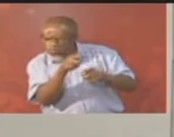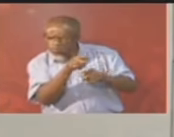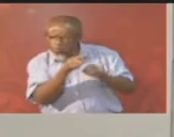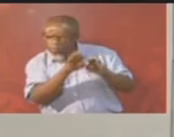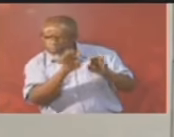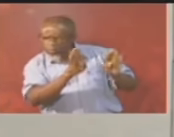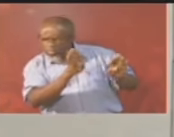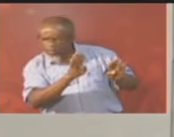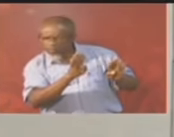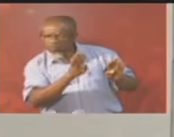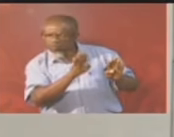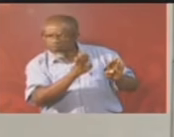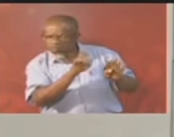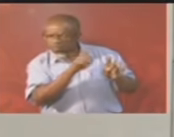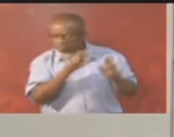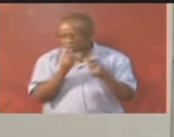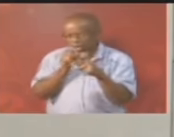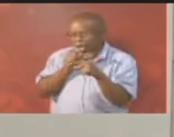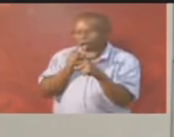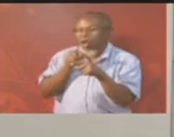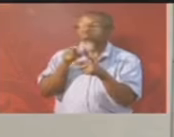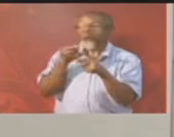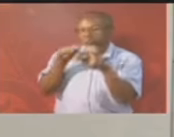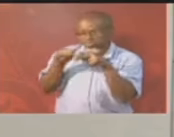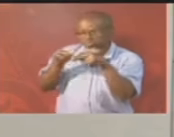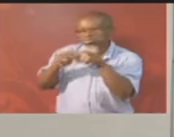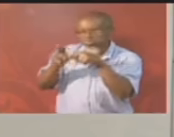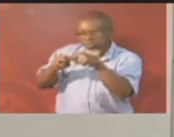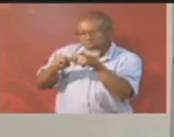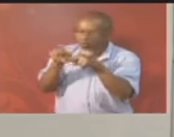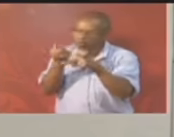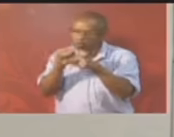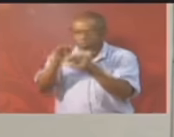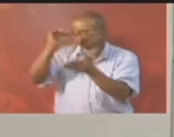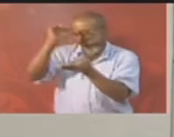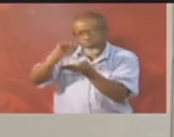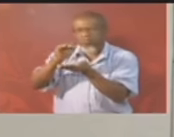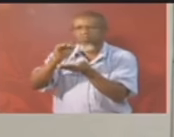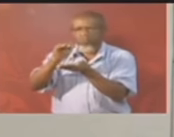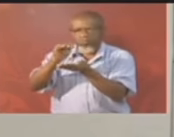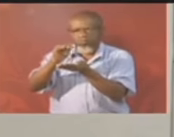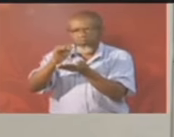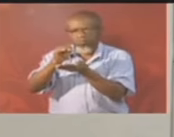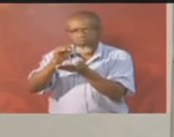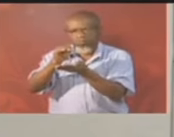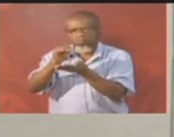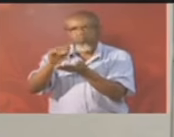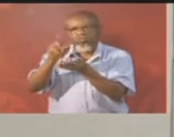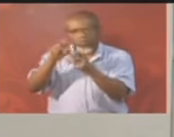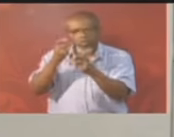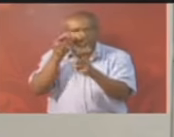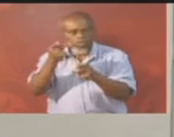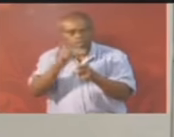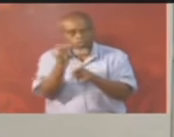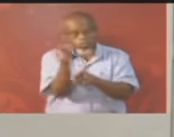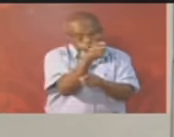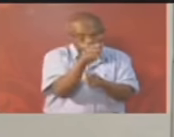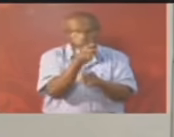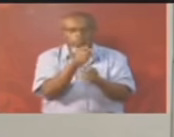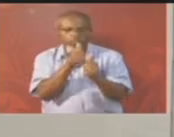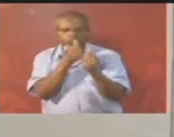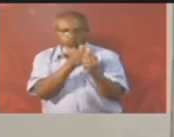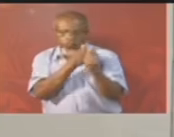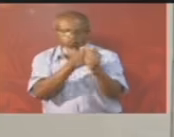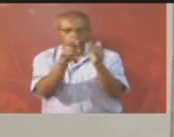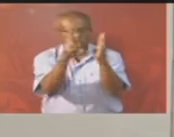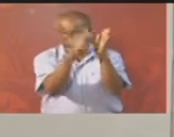we need to be more strict and more stringent in how much we adhere to the measures that are in place to protect